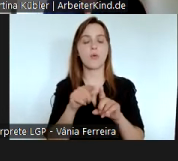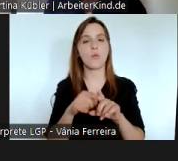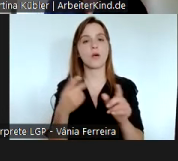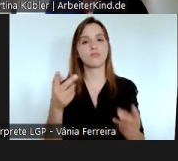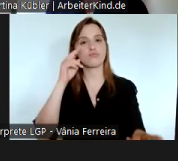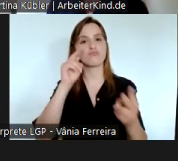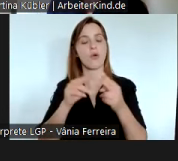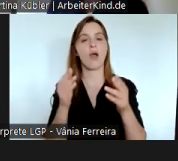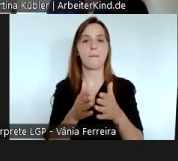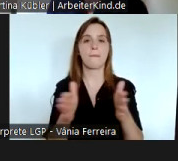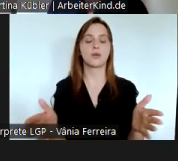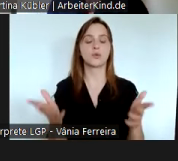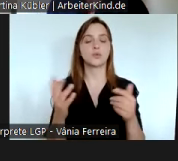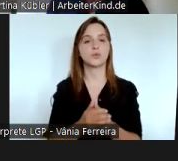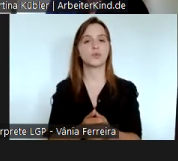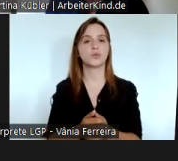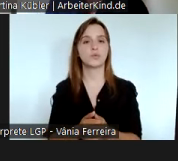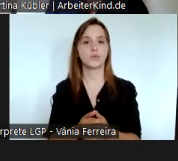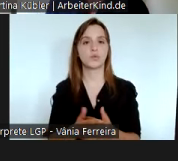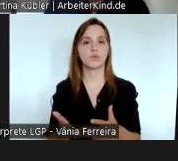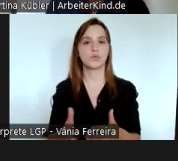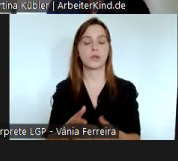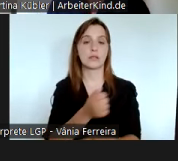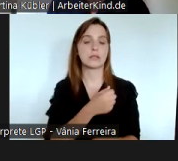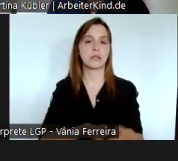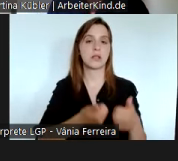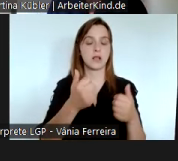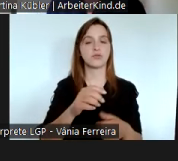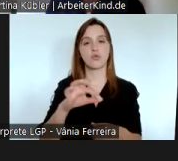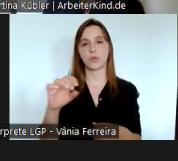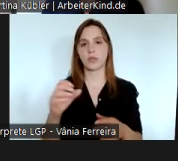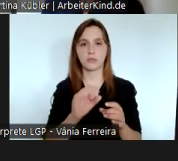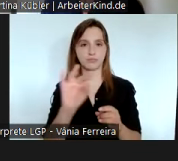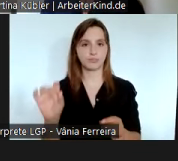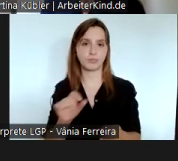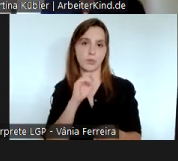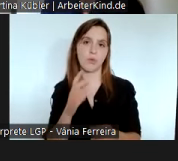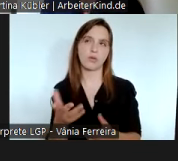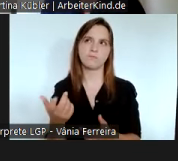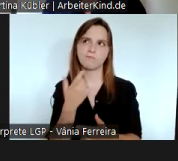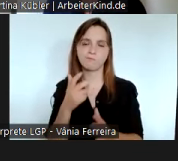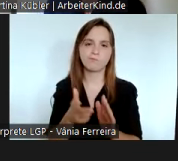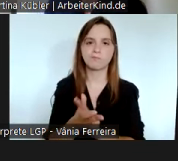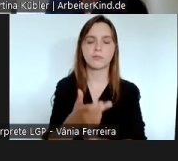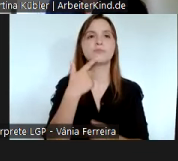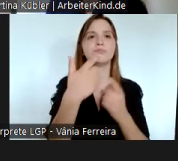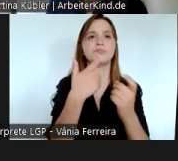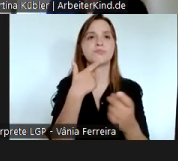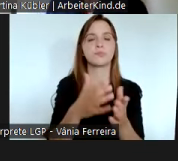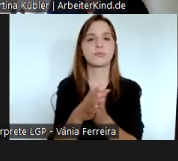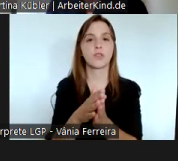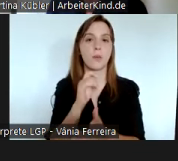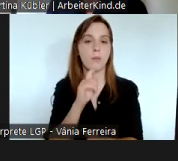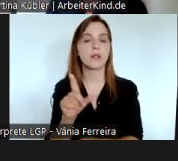in over 80 towns in Germany where you can just come with your questions. We also have a social network